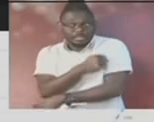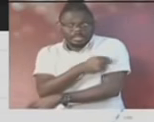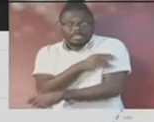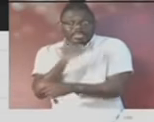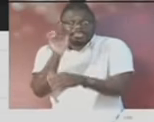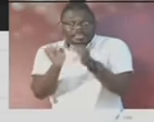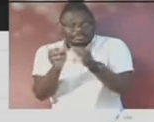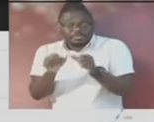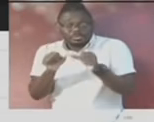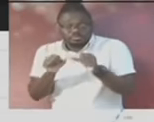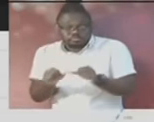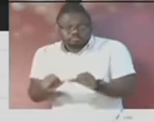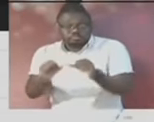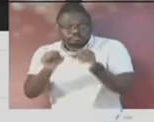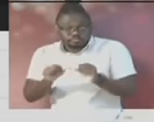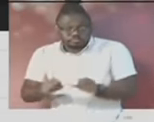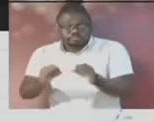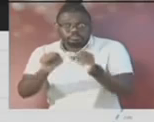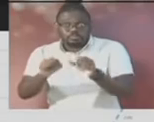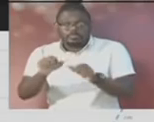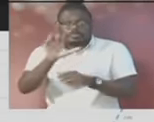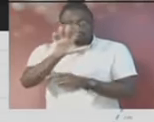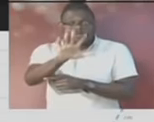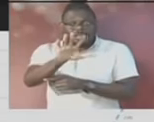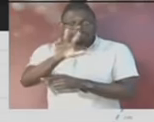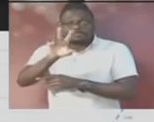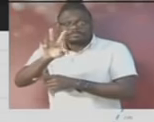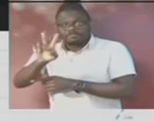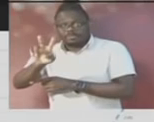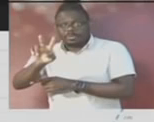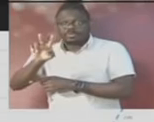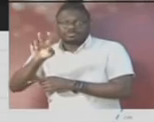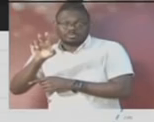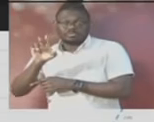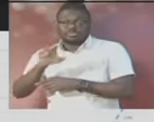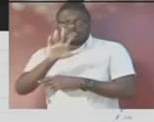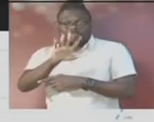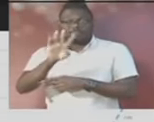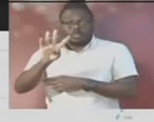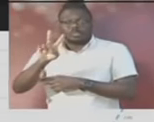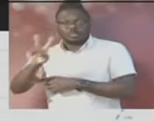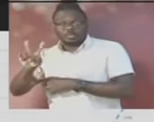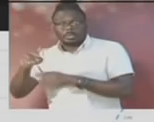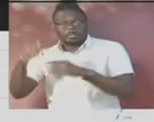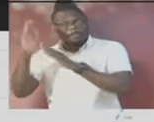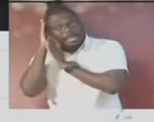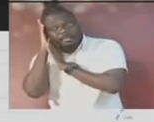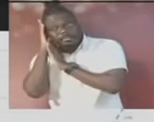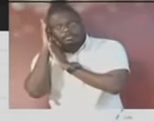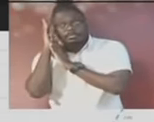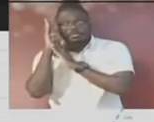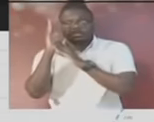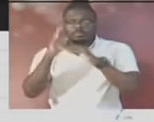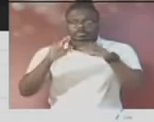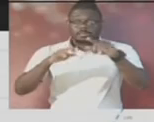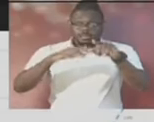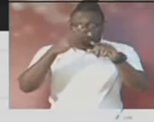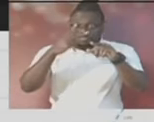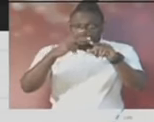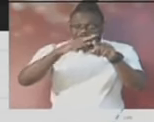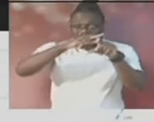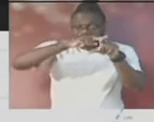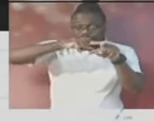of 542 beds is going to meet the projection line with the blue dots around the 13th